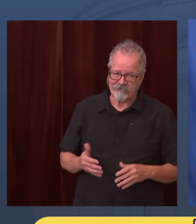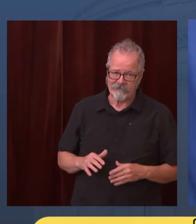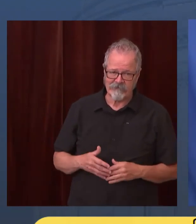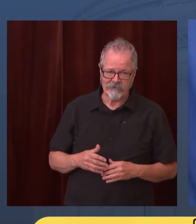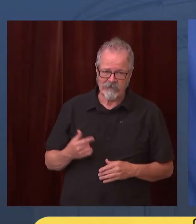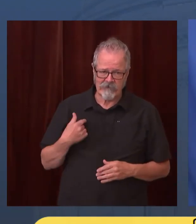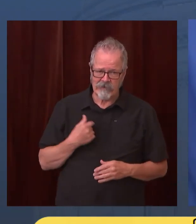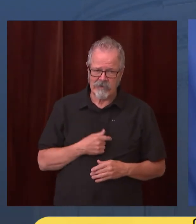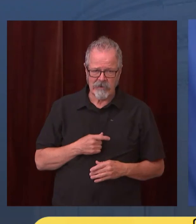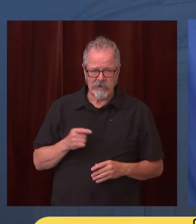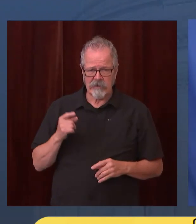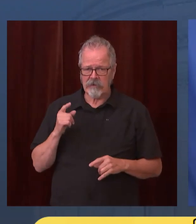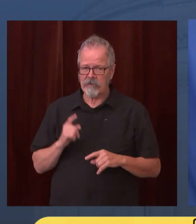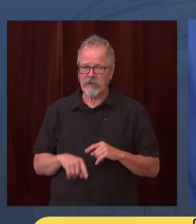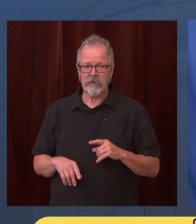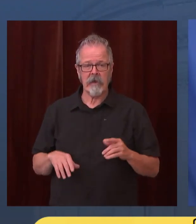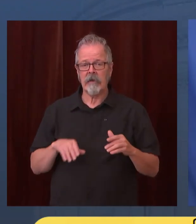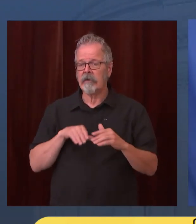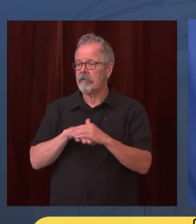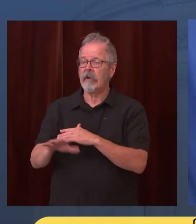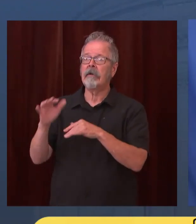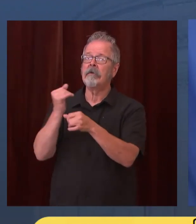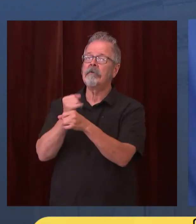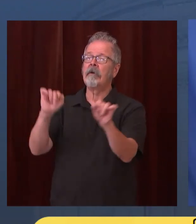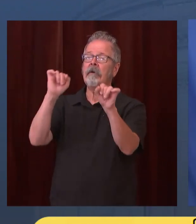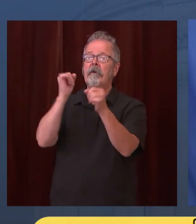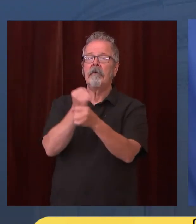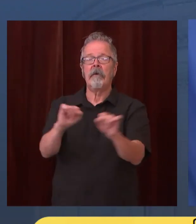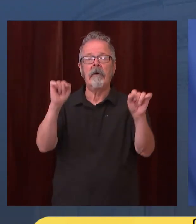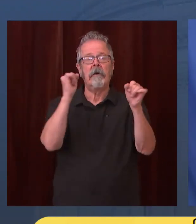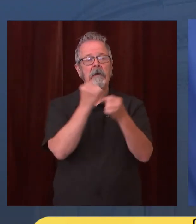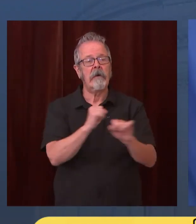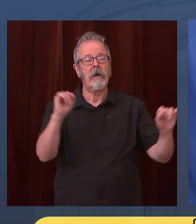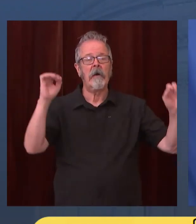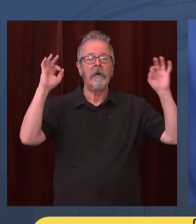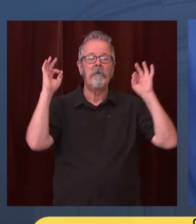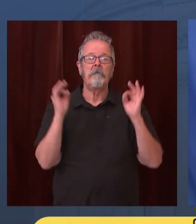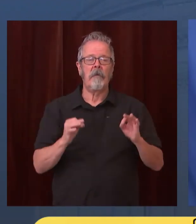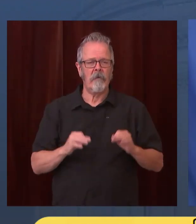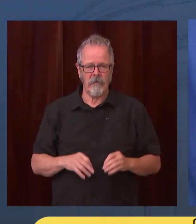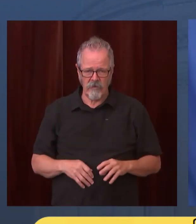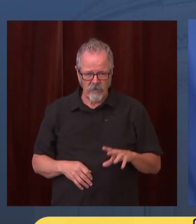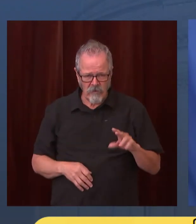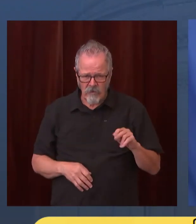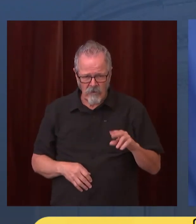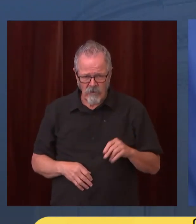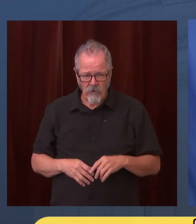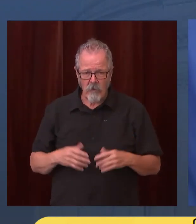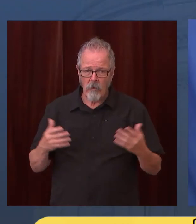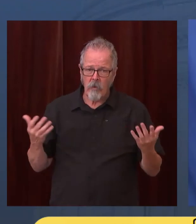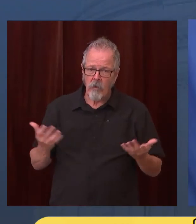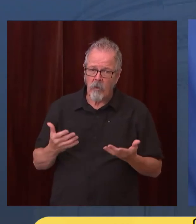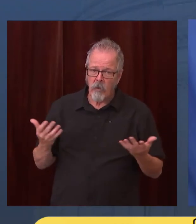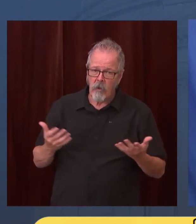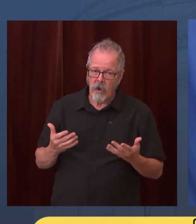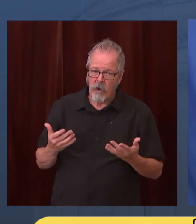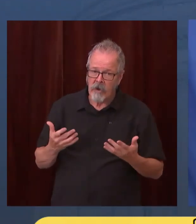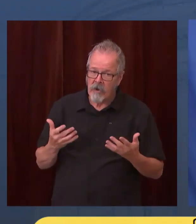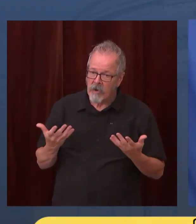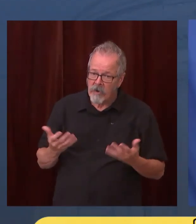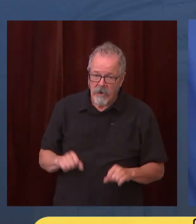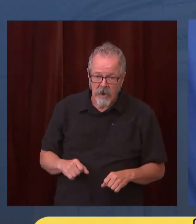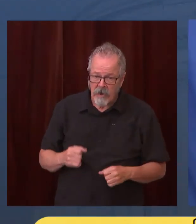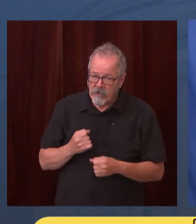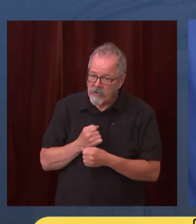it starts with V, and it's vaccination. And that's what we need to emphasize. We're going to go back and try Caitlin again with